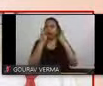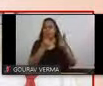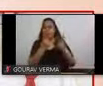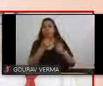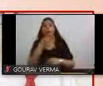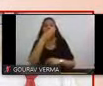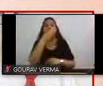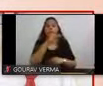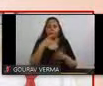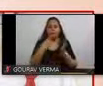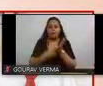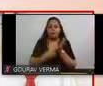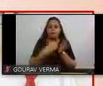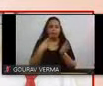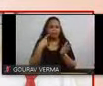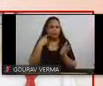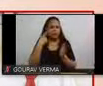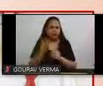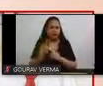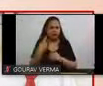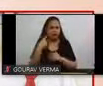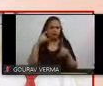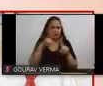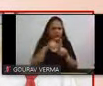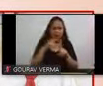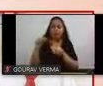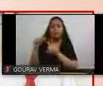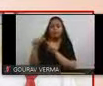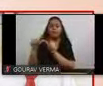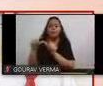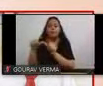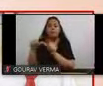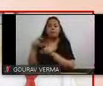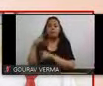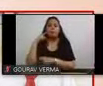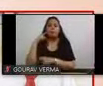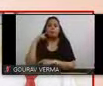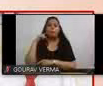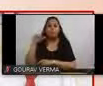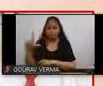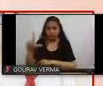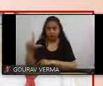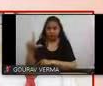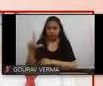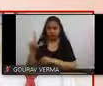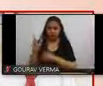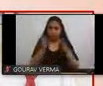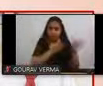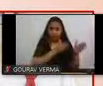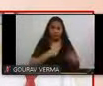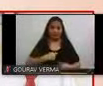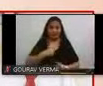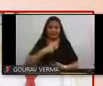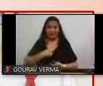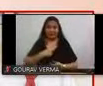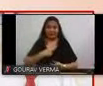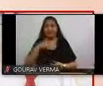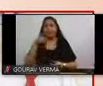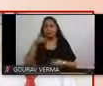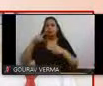Rijit Patil in the suit, and the other fellow in the tie is Jonathan. They are